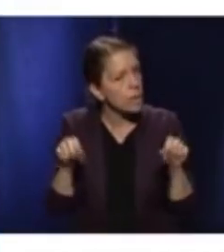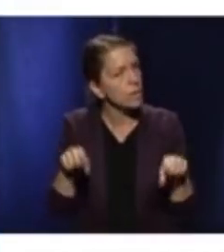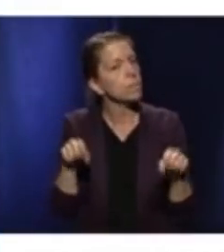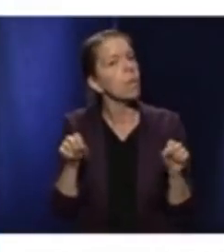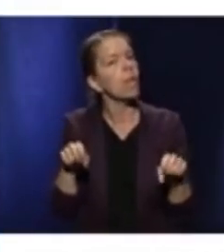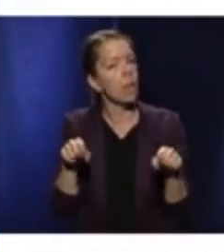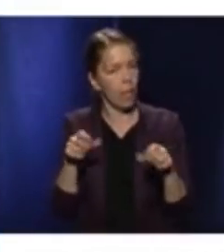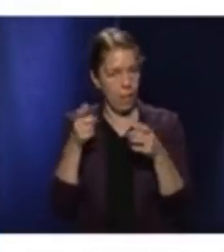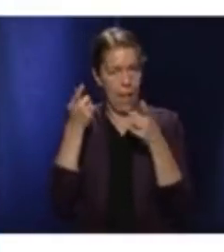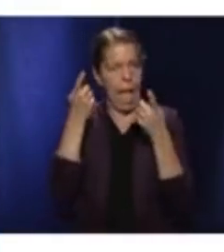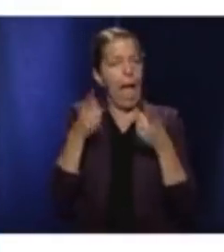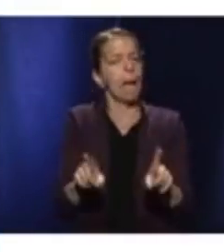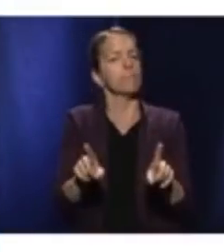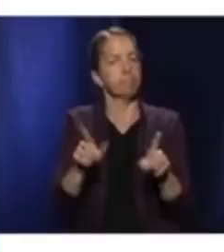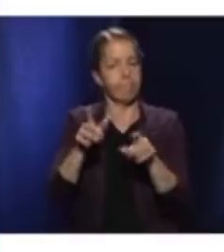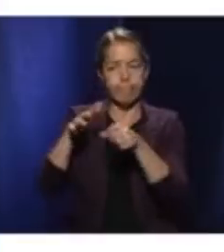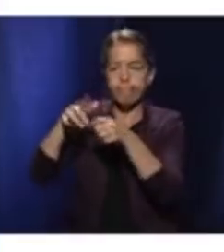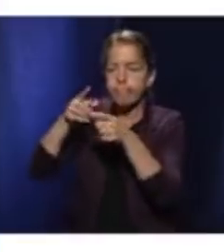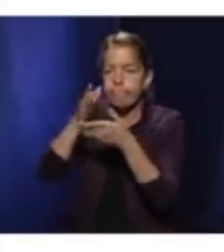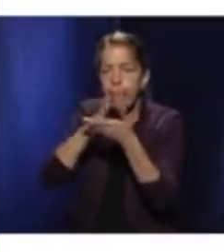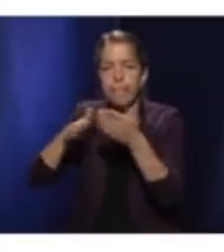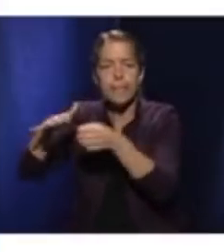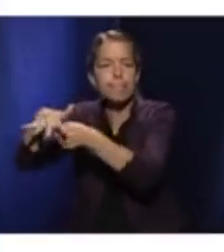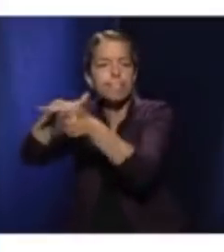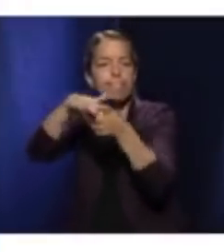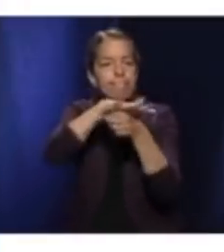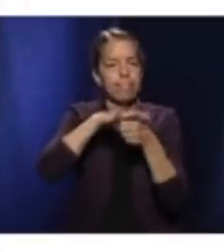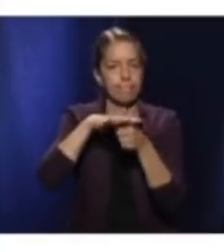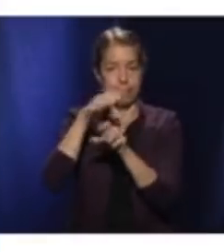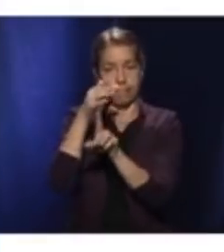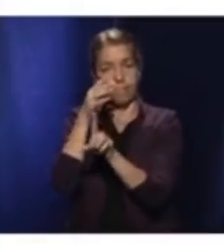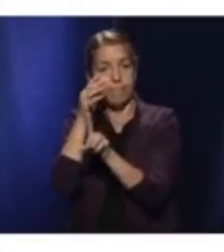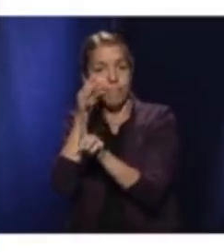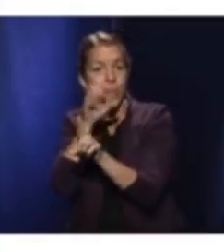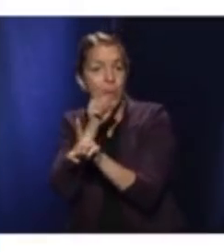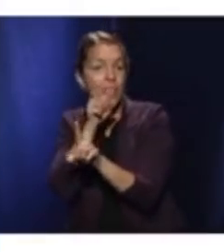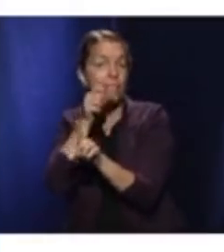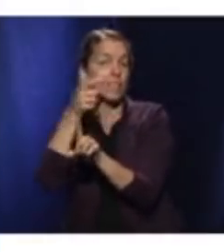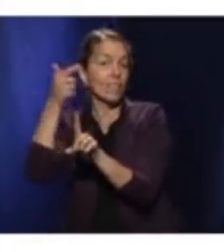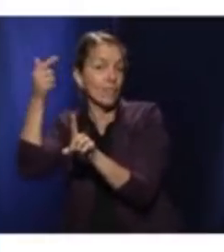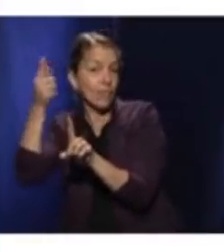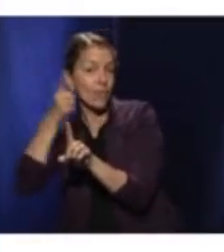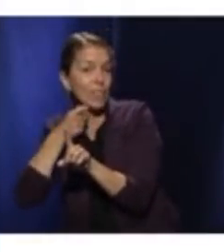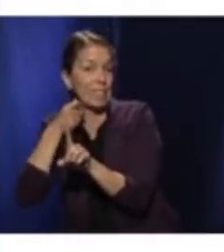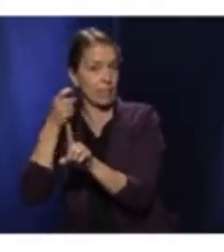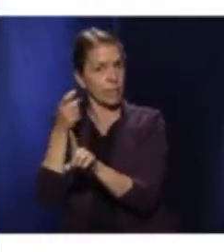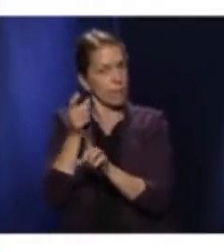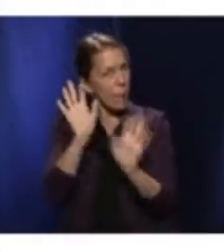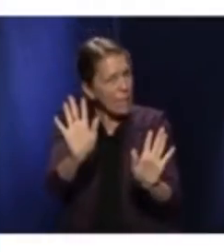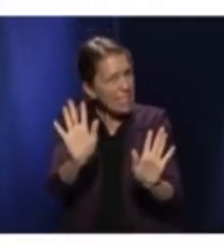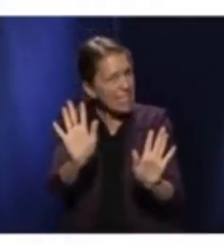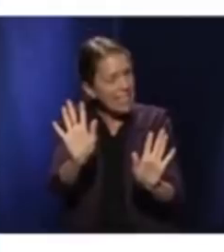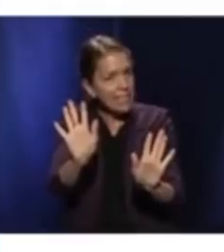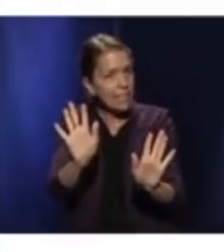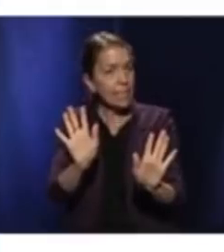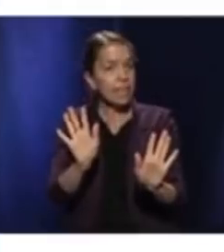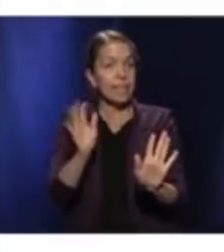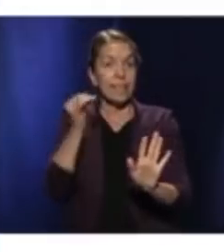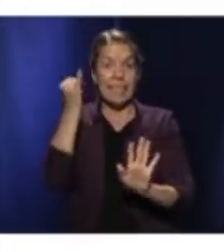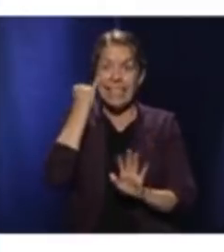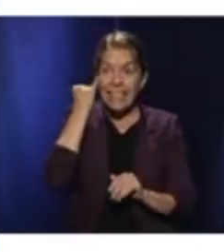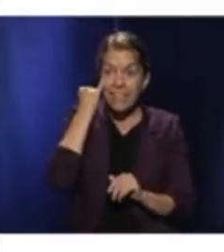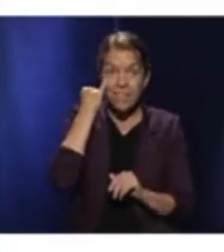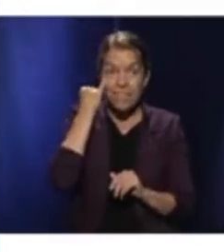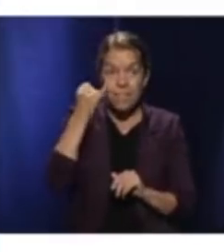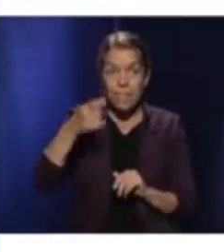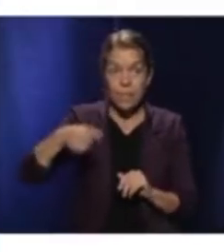I think we can look at the positive side of it and saying that if people, because we understand, we